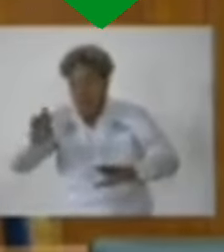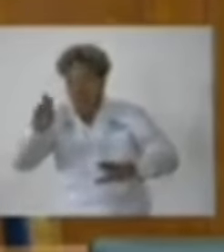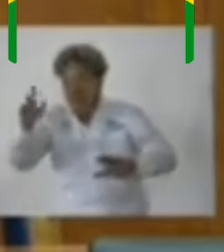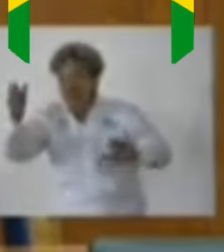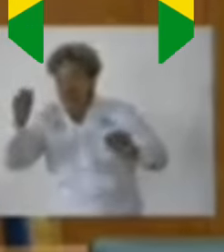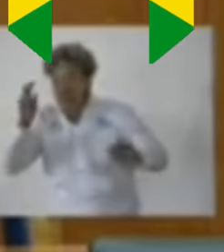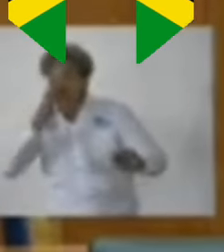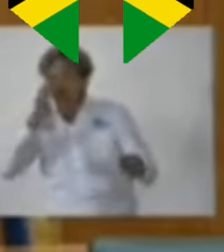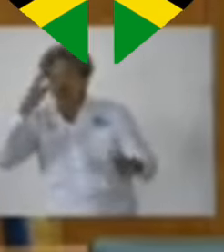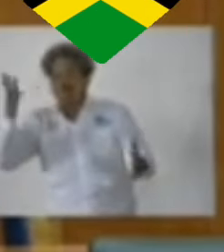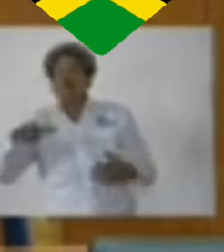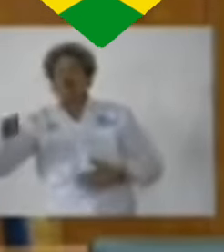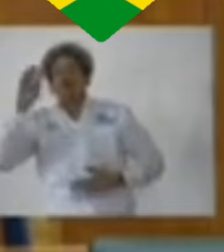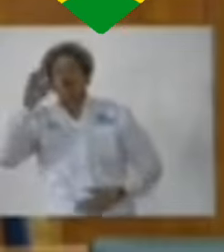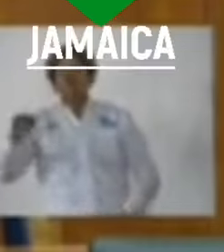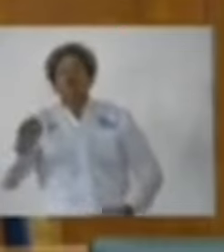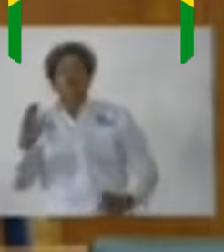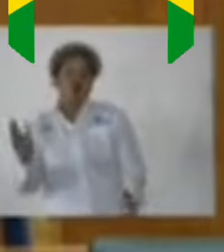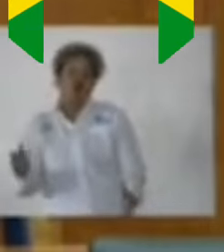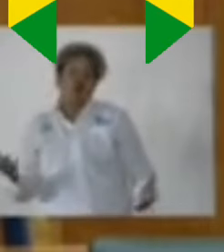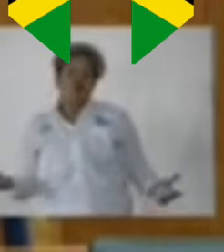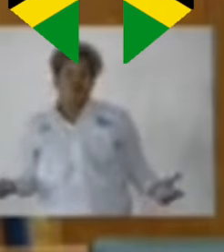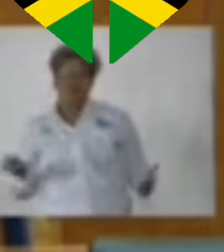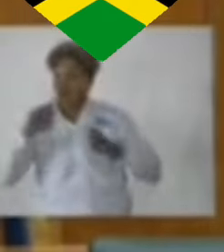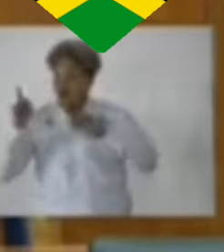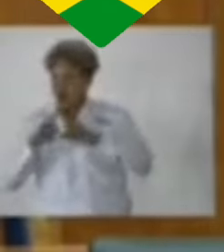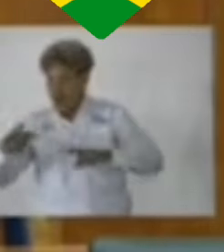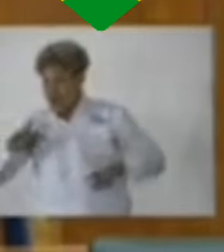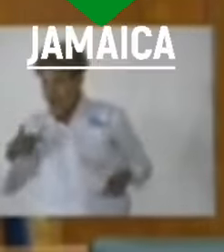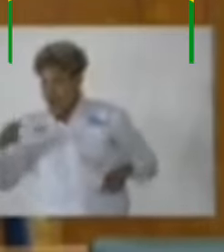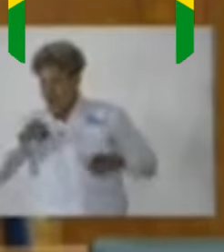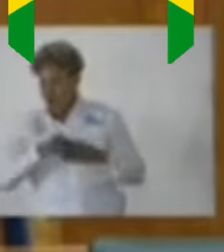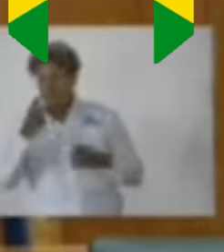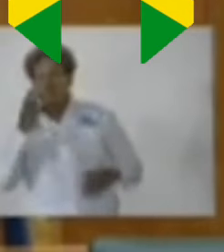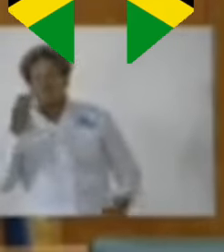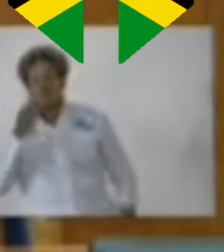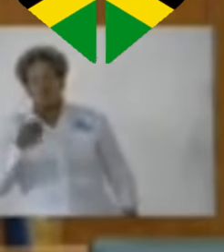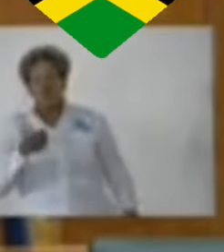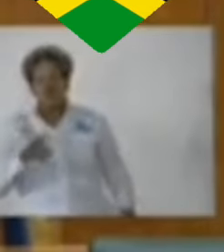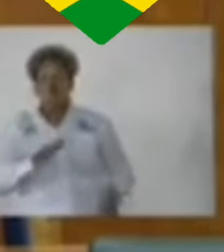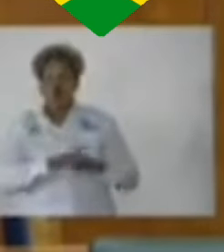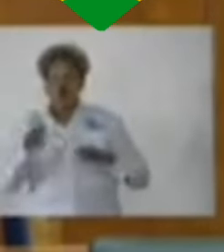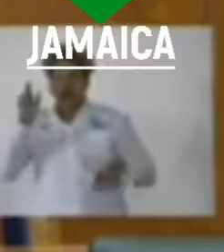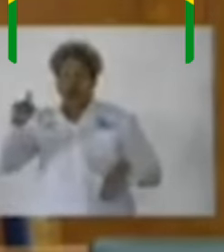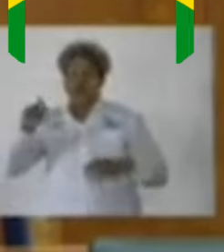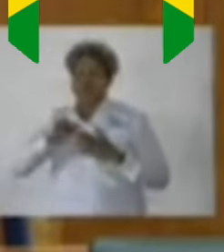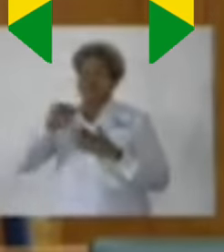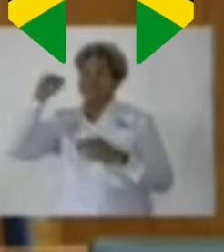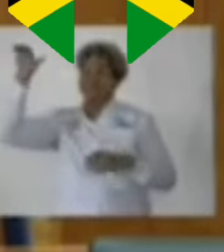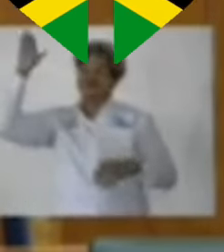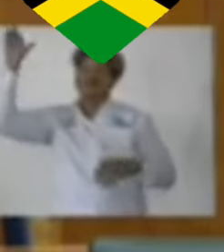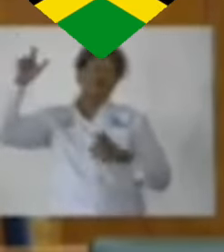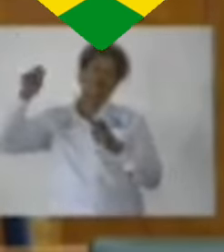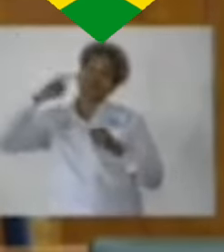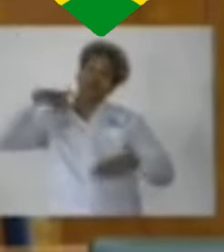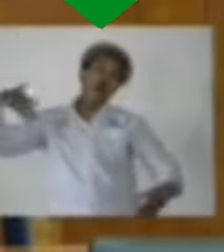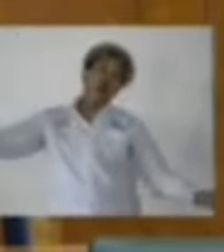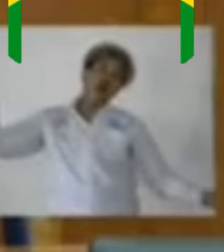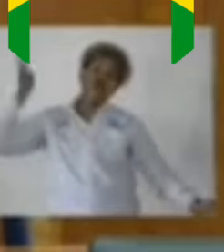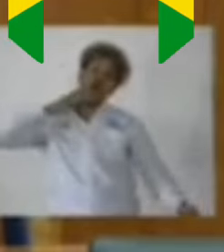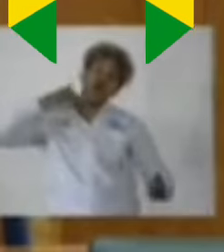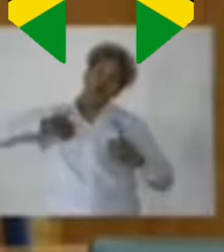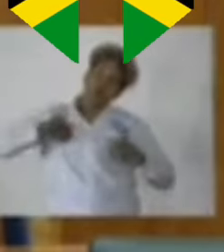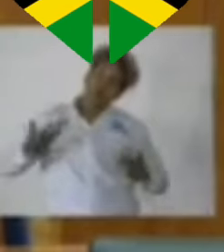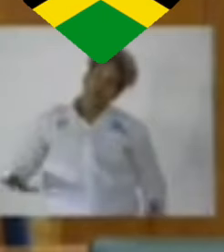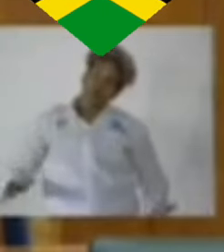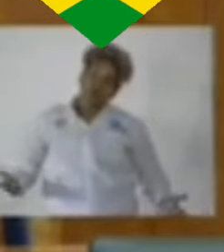water, then we can talk. When I in Portmore do have to send abroad and say, no water not